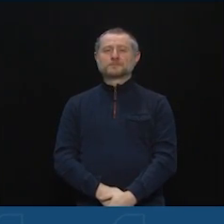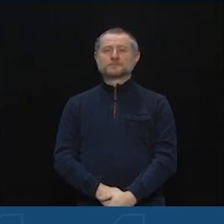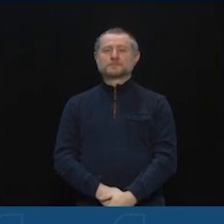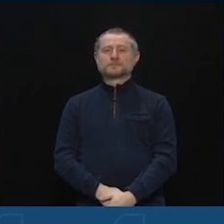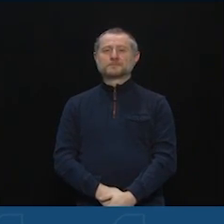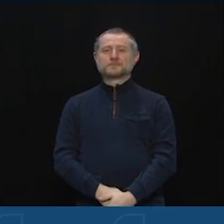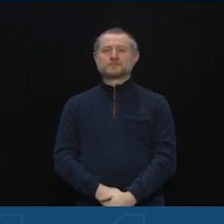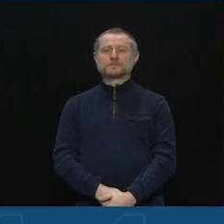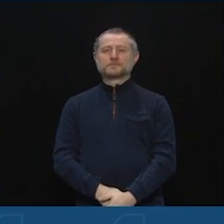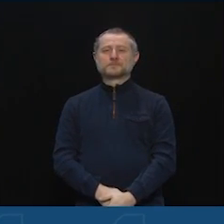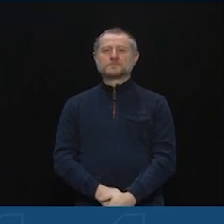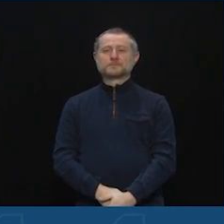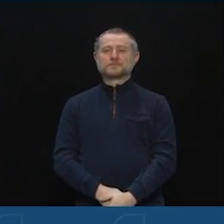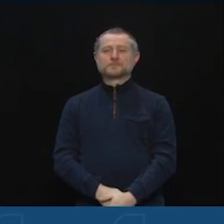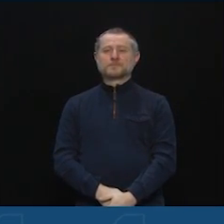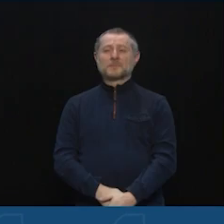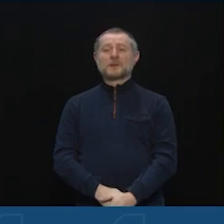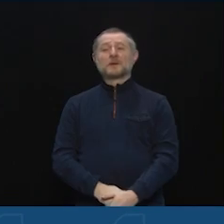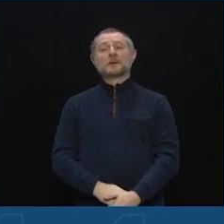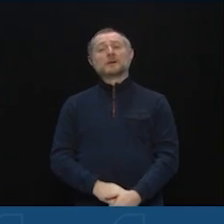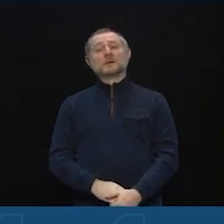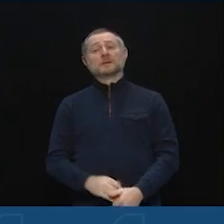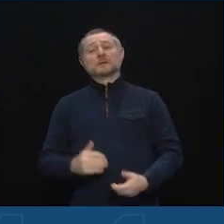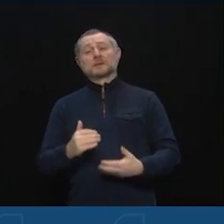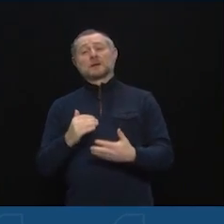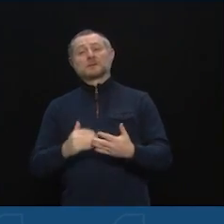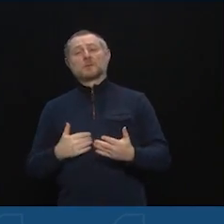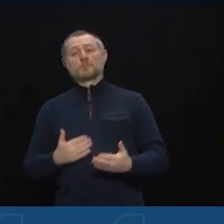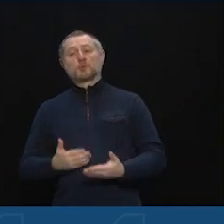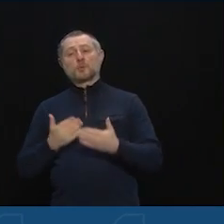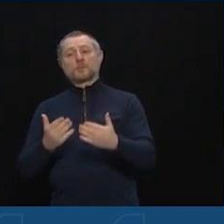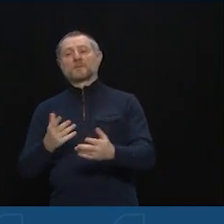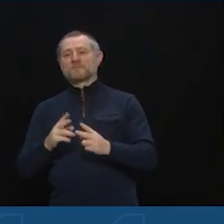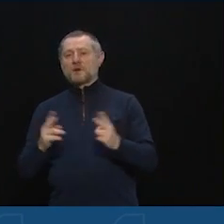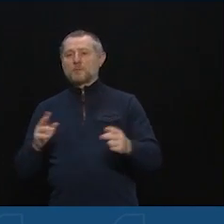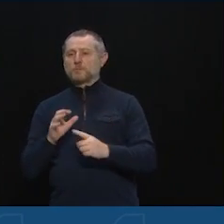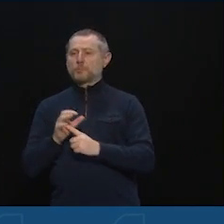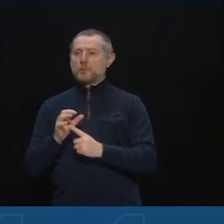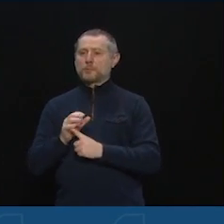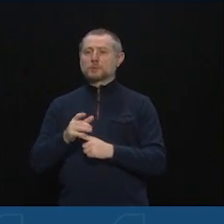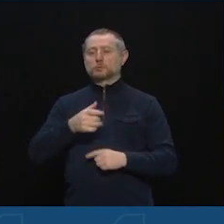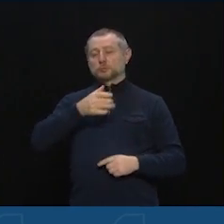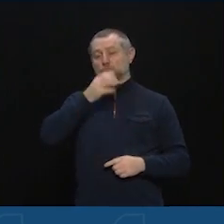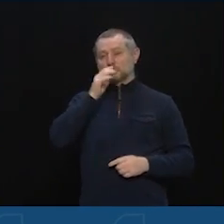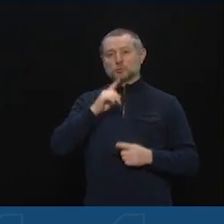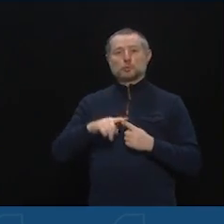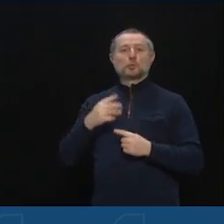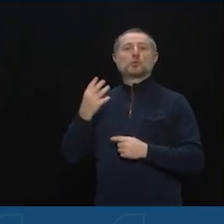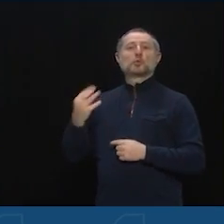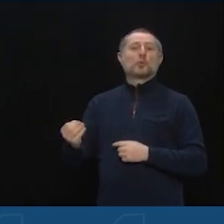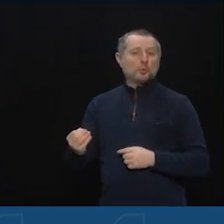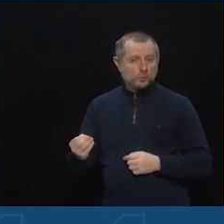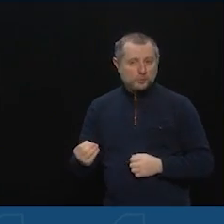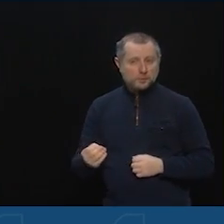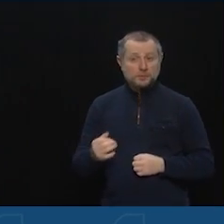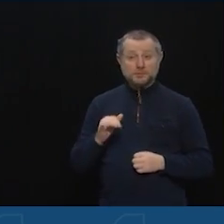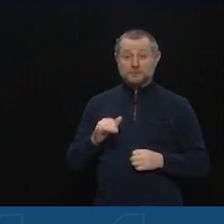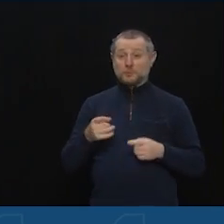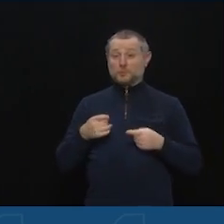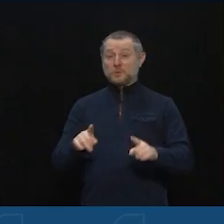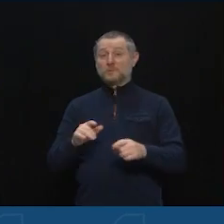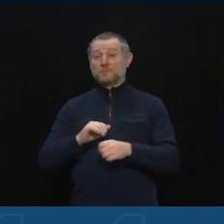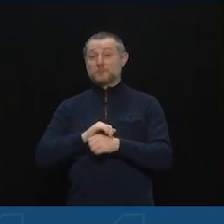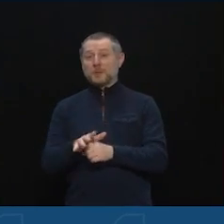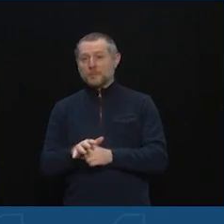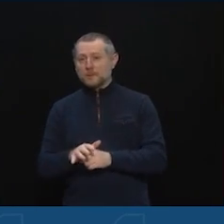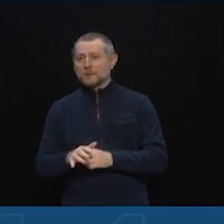The next proposal, which is obviously very popular, is the drinks to go. I saw firsthand during the pandemic, I was out